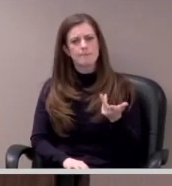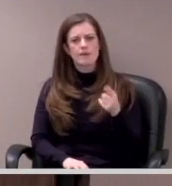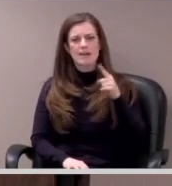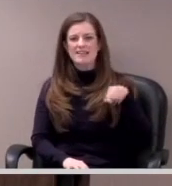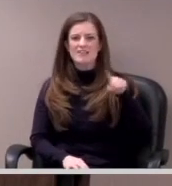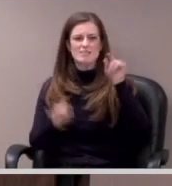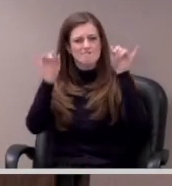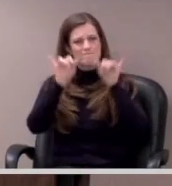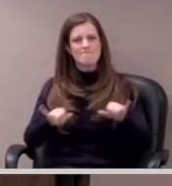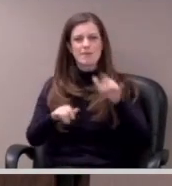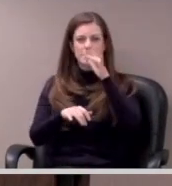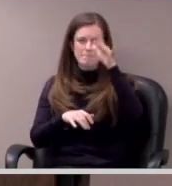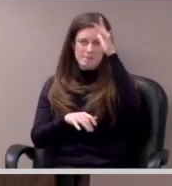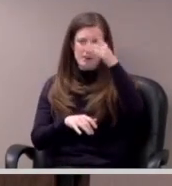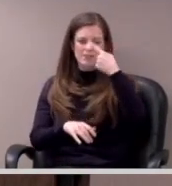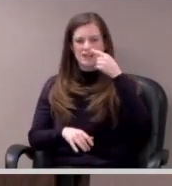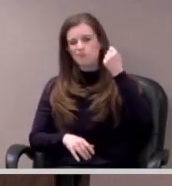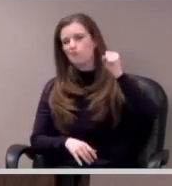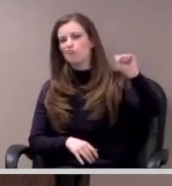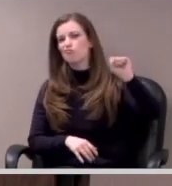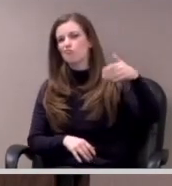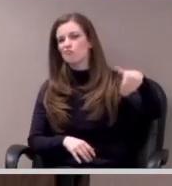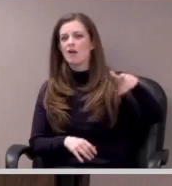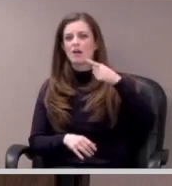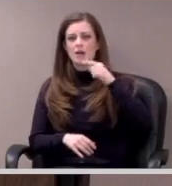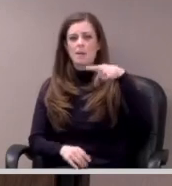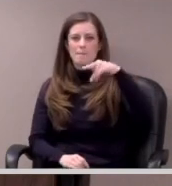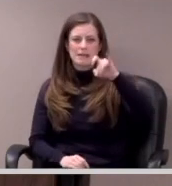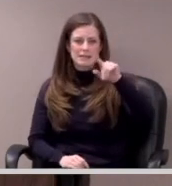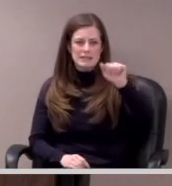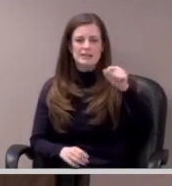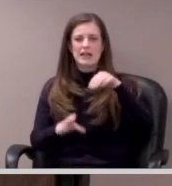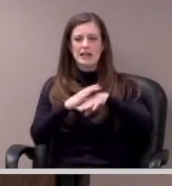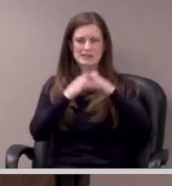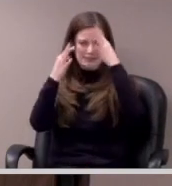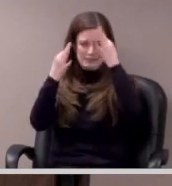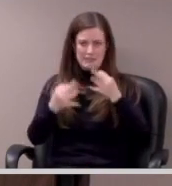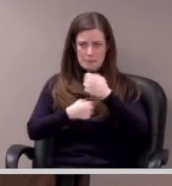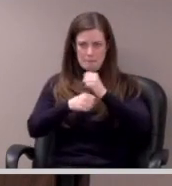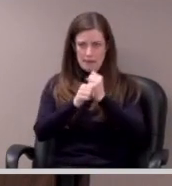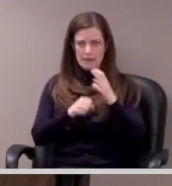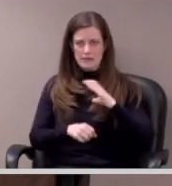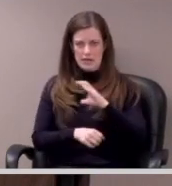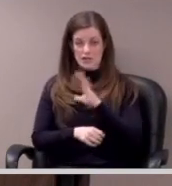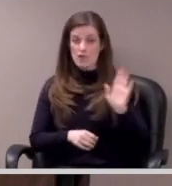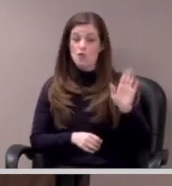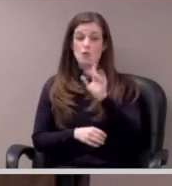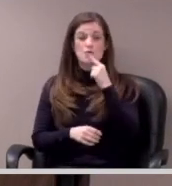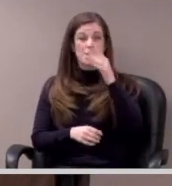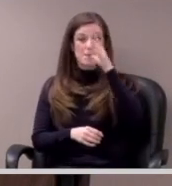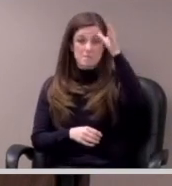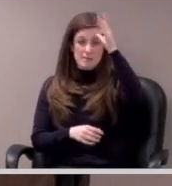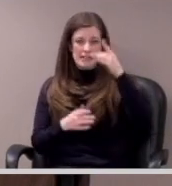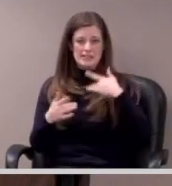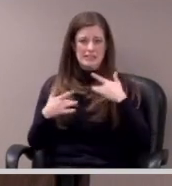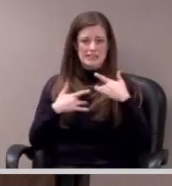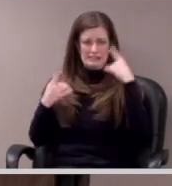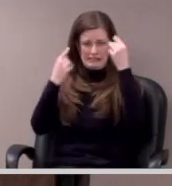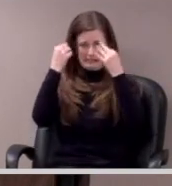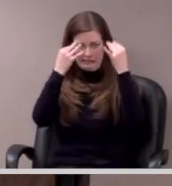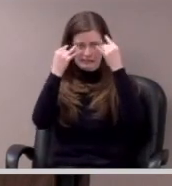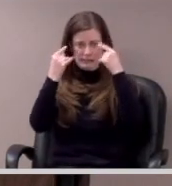These are the same parents that have been shut out of PTAs and site-based decision-making councils. They are the parents that are concerned about their students